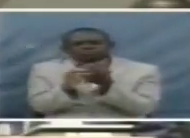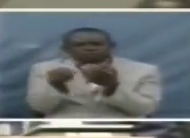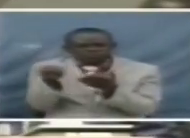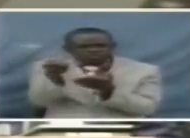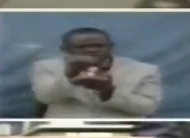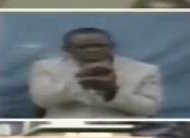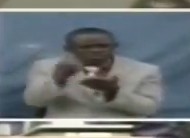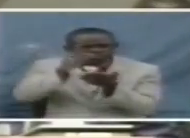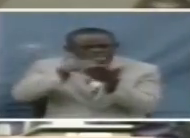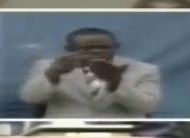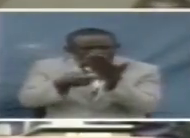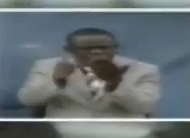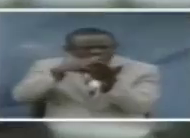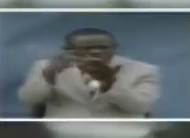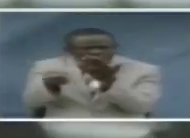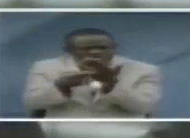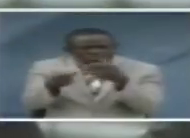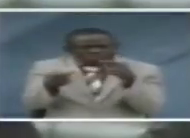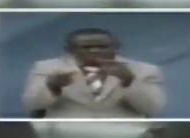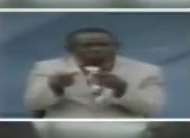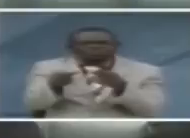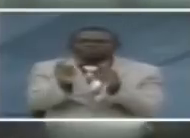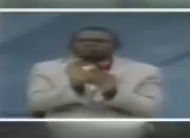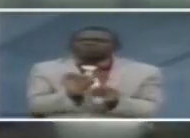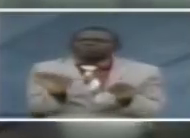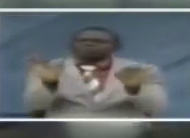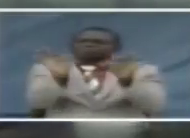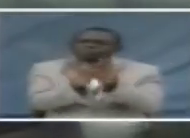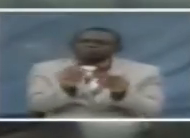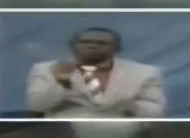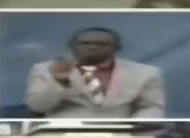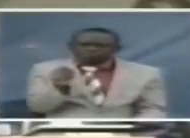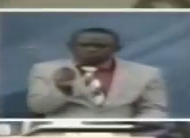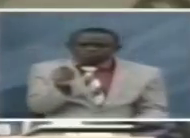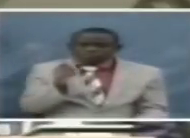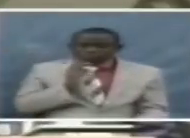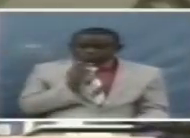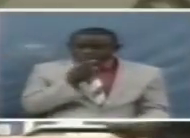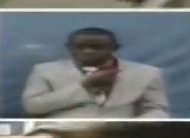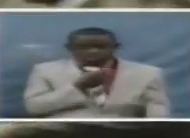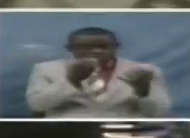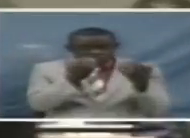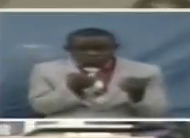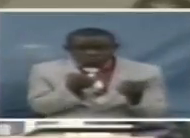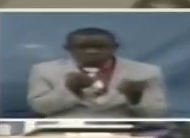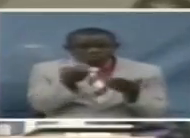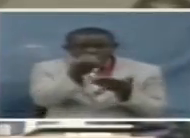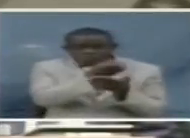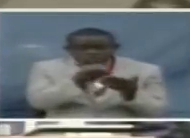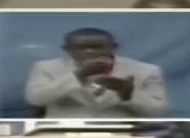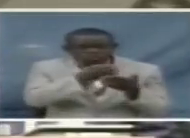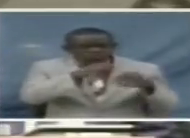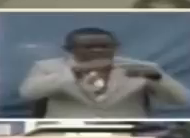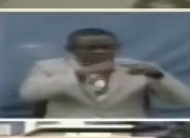Economic affairs. Mr. Speaker, the economic affairs function plays a major role in